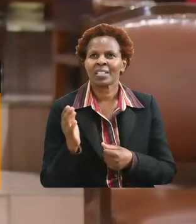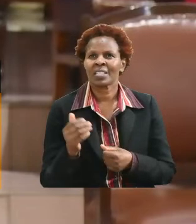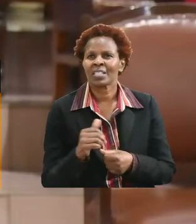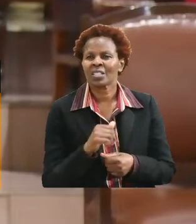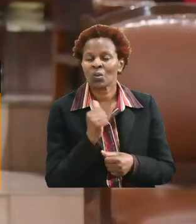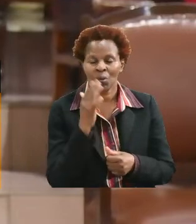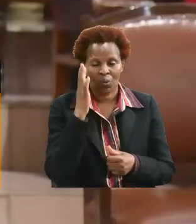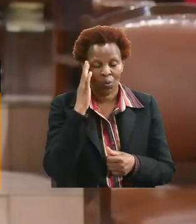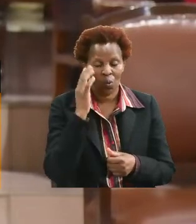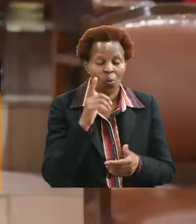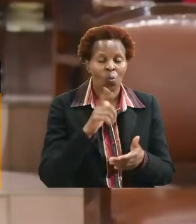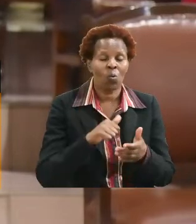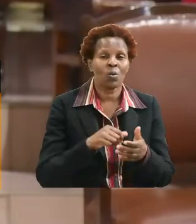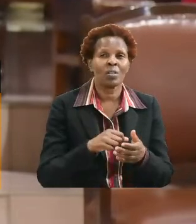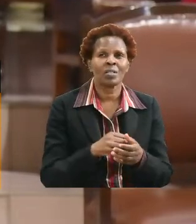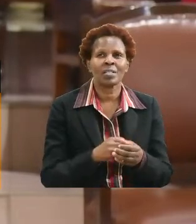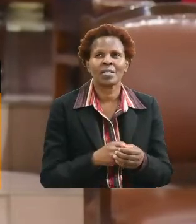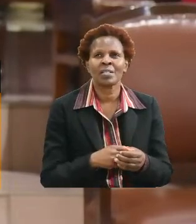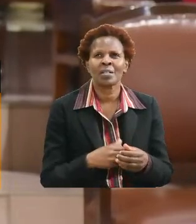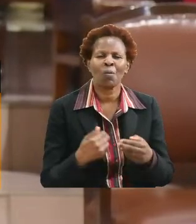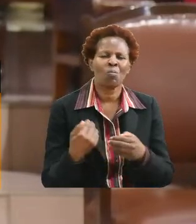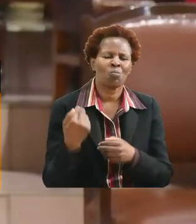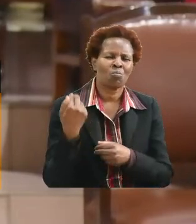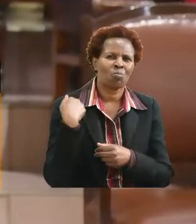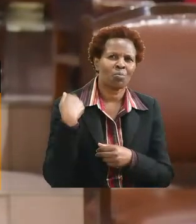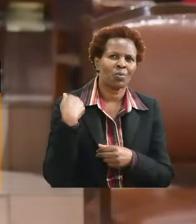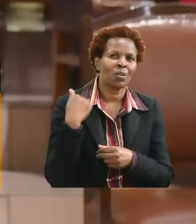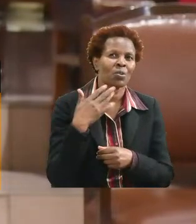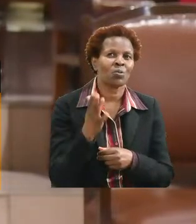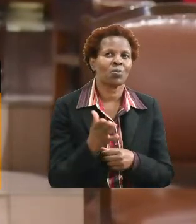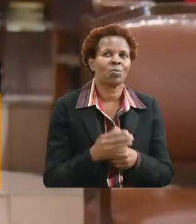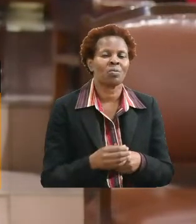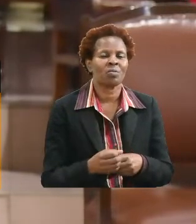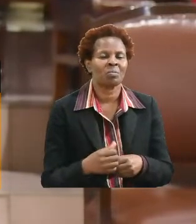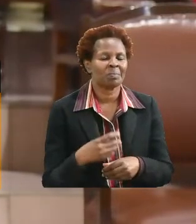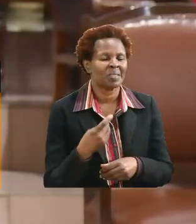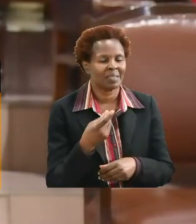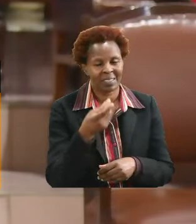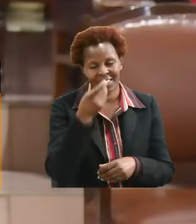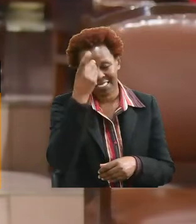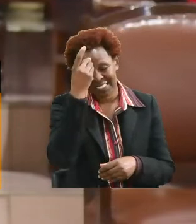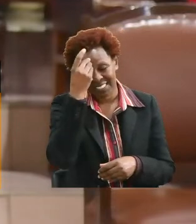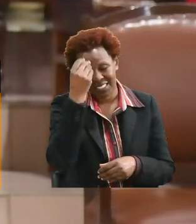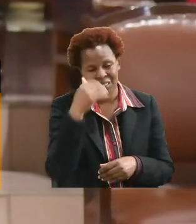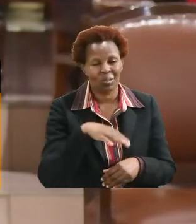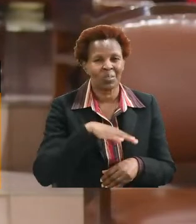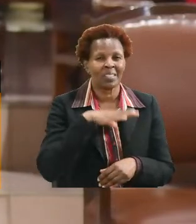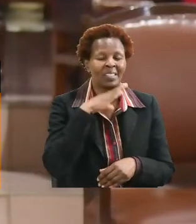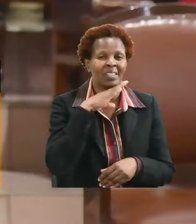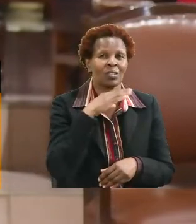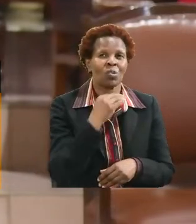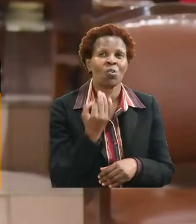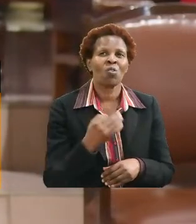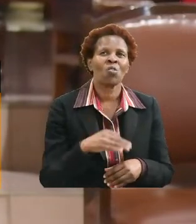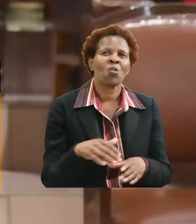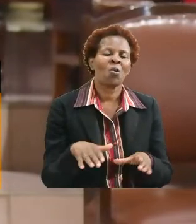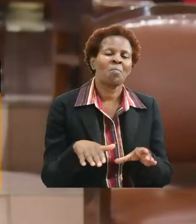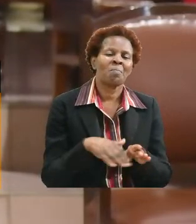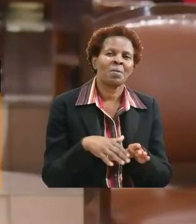you lately. Is it the sickness or the death of a loved one? Could it